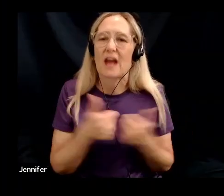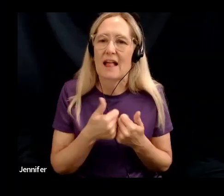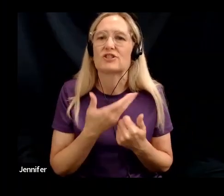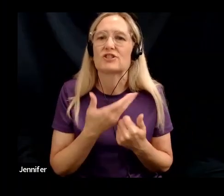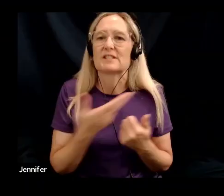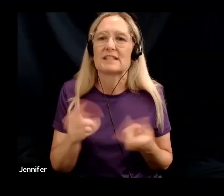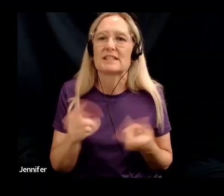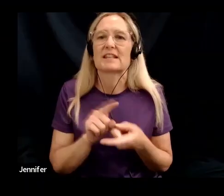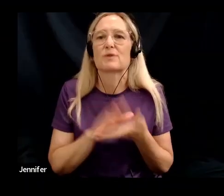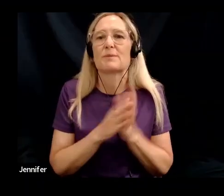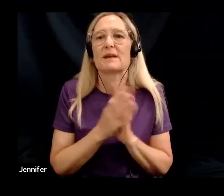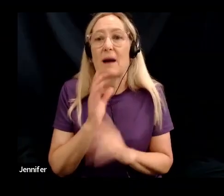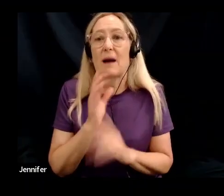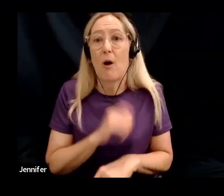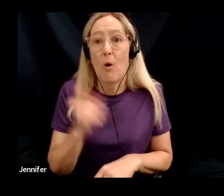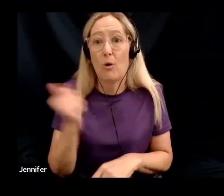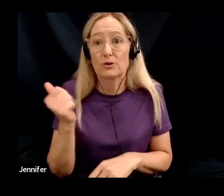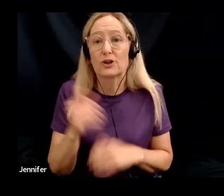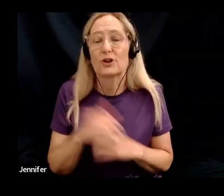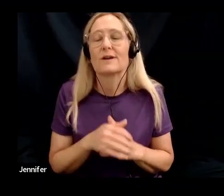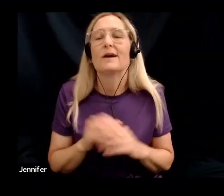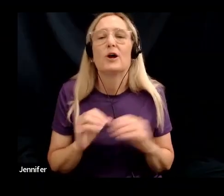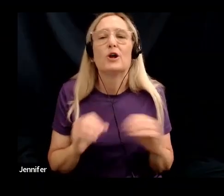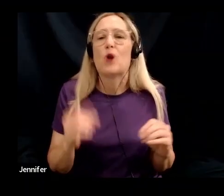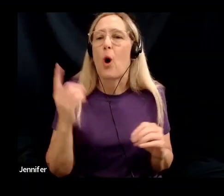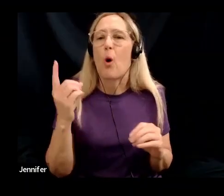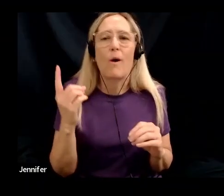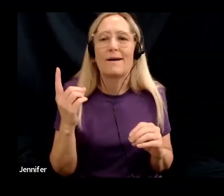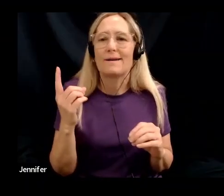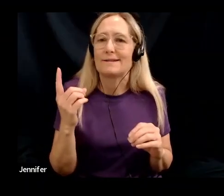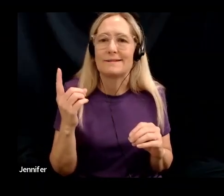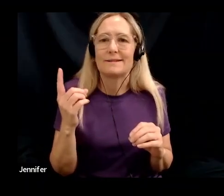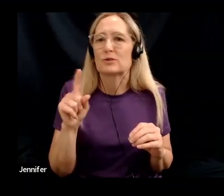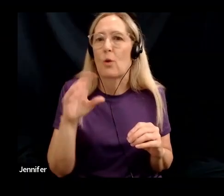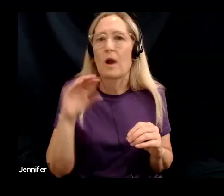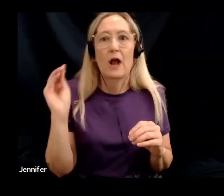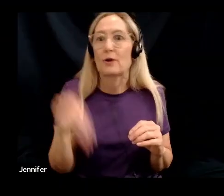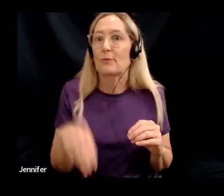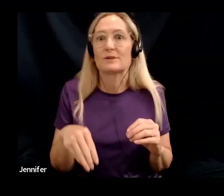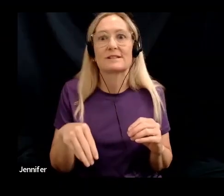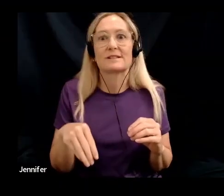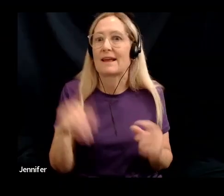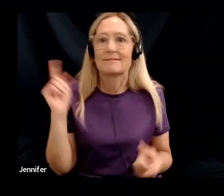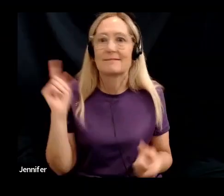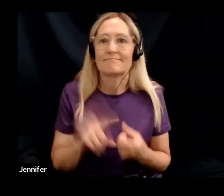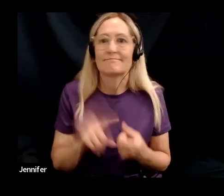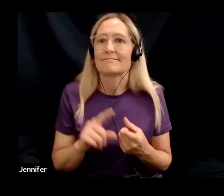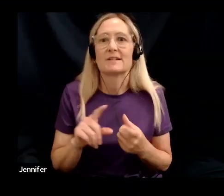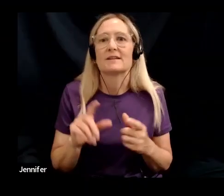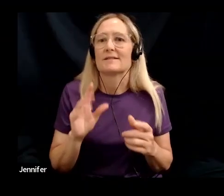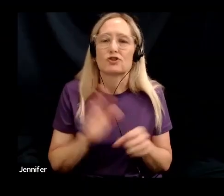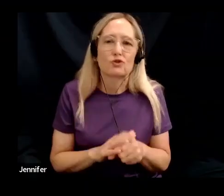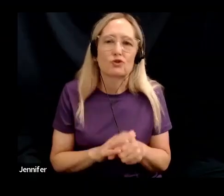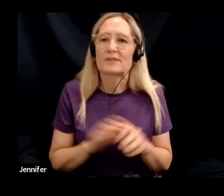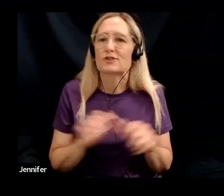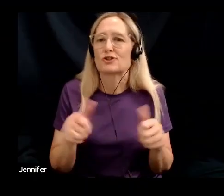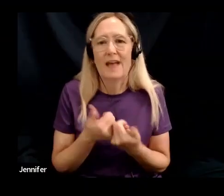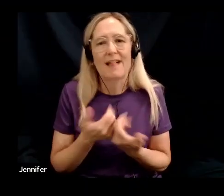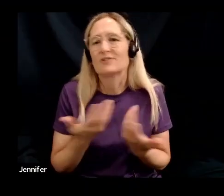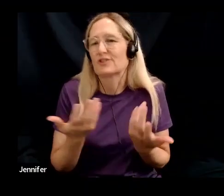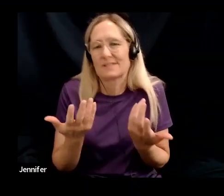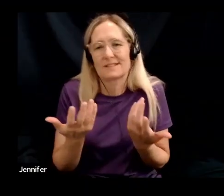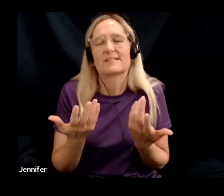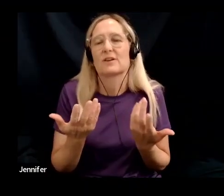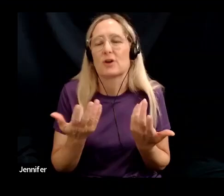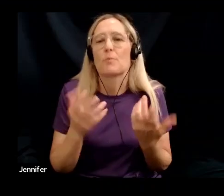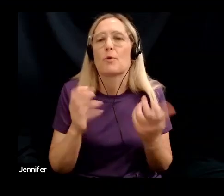we age. Again, no one is going to be completely immune from challenging or stressful things, but there's also going to be things that